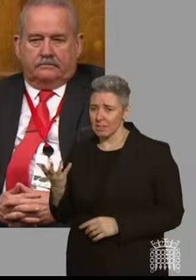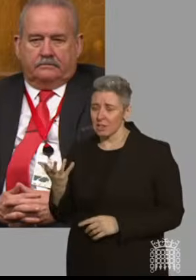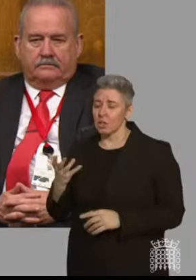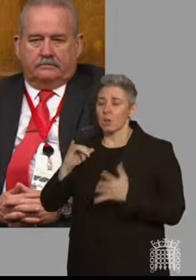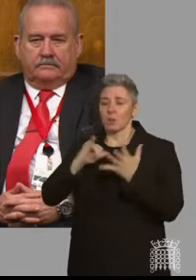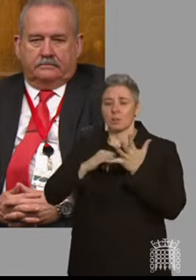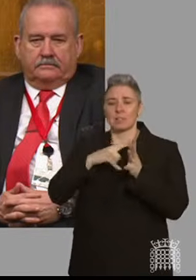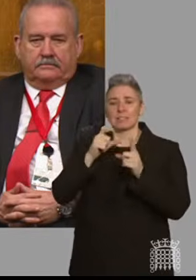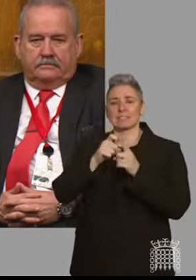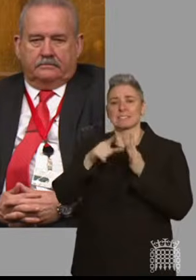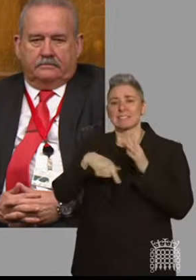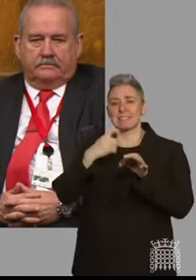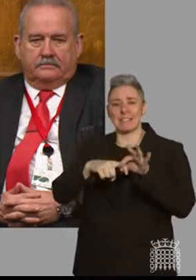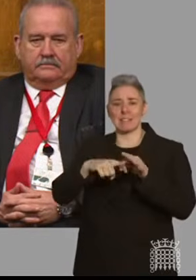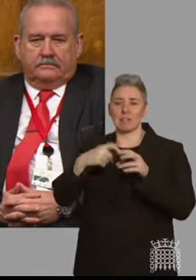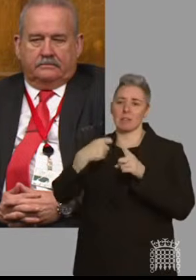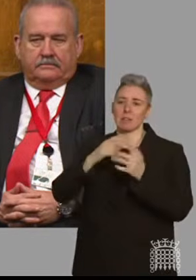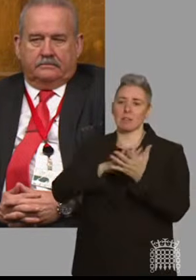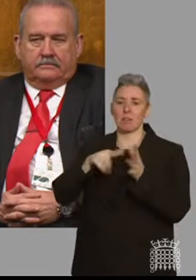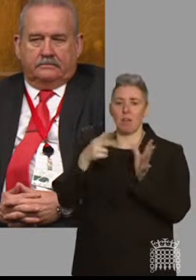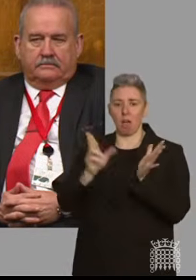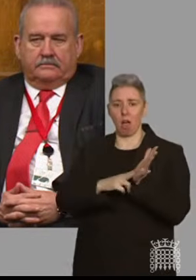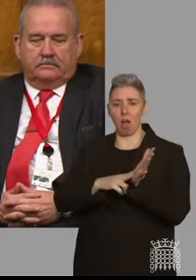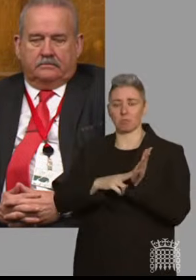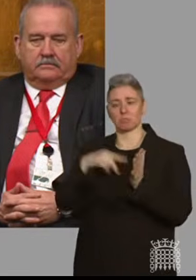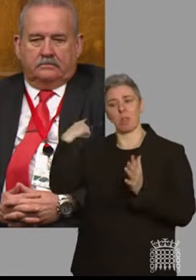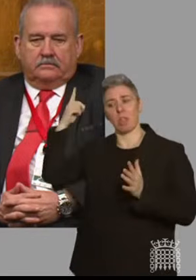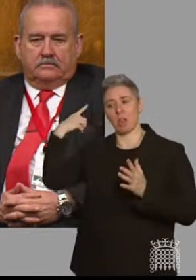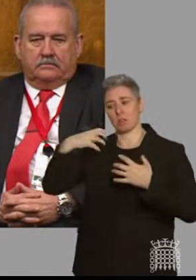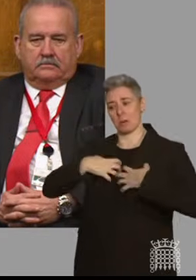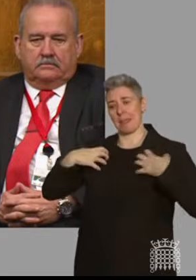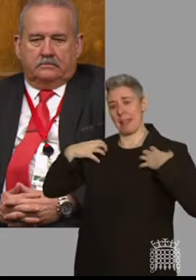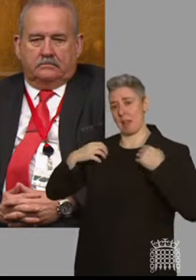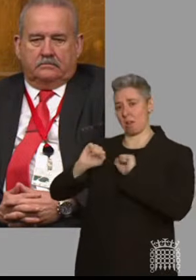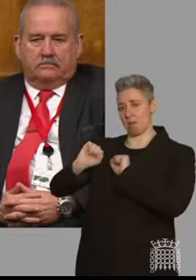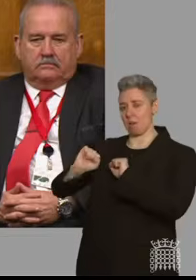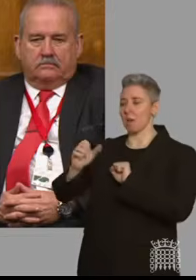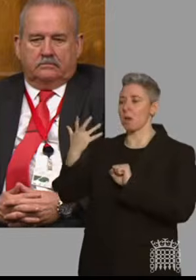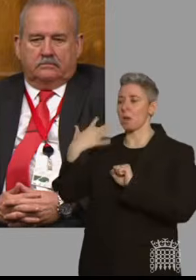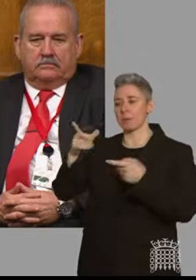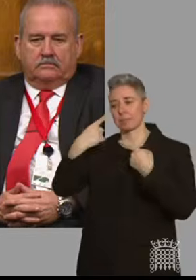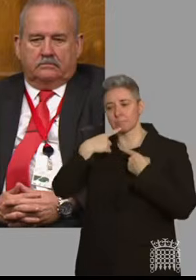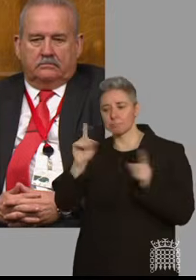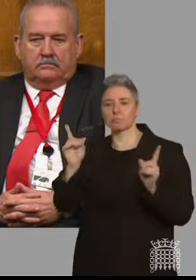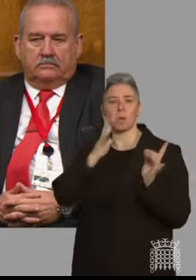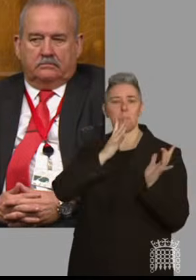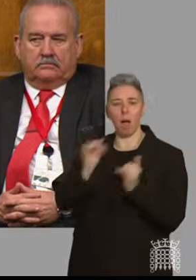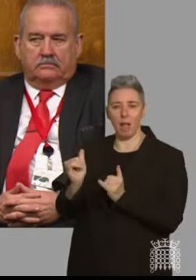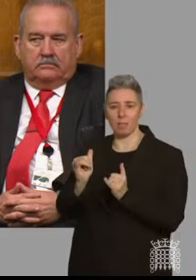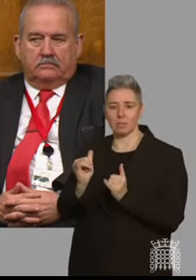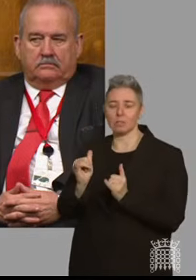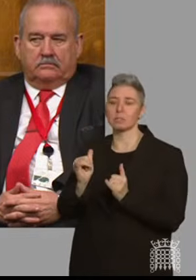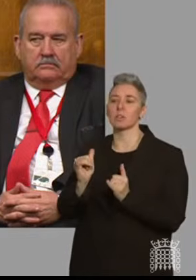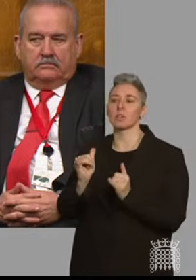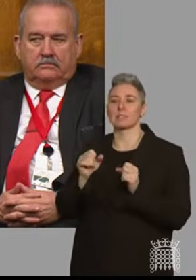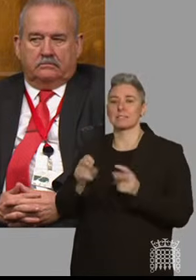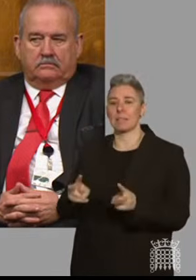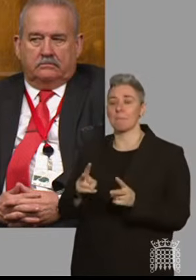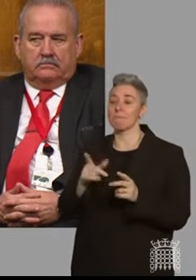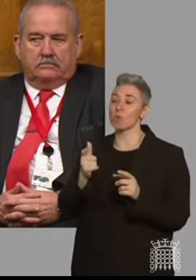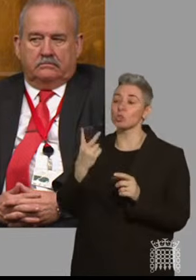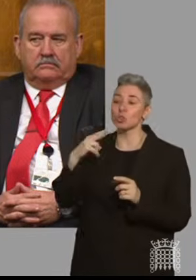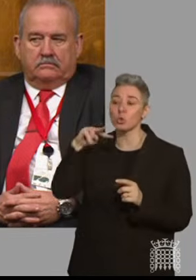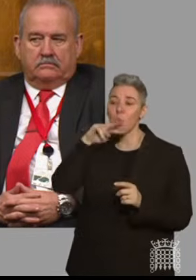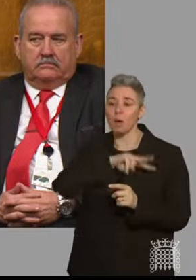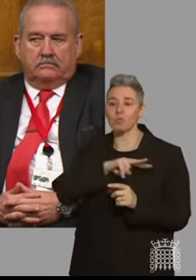of London, has announced a pilot for 200 of London's most impacted schools to access air